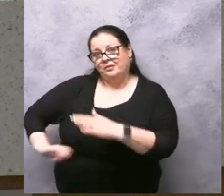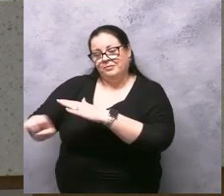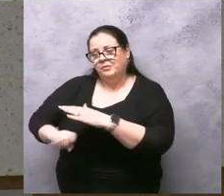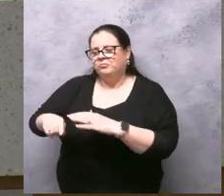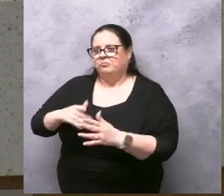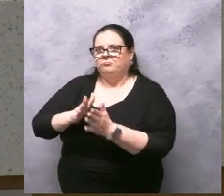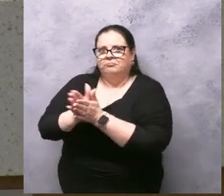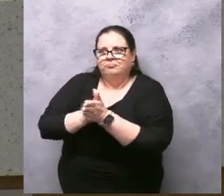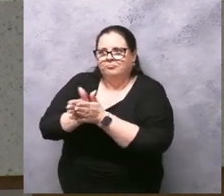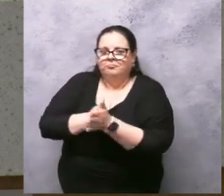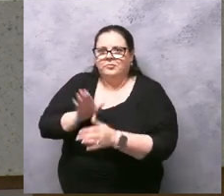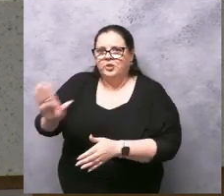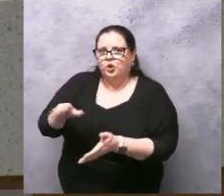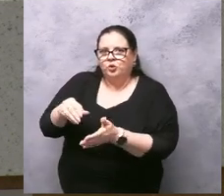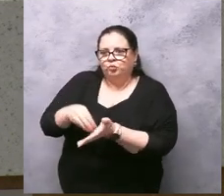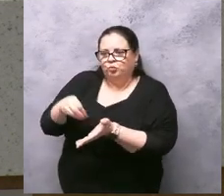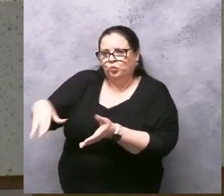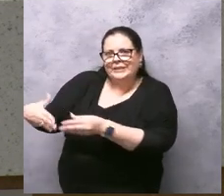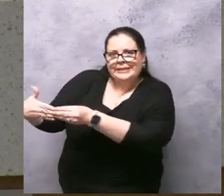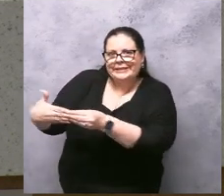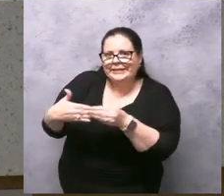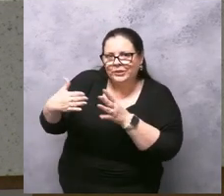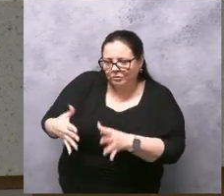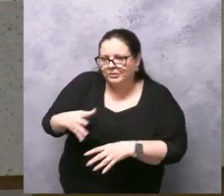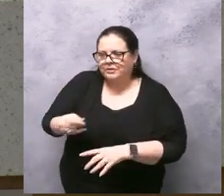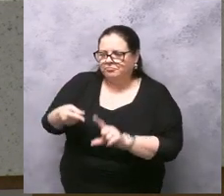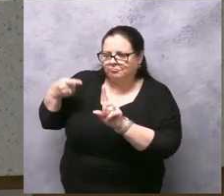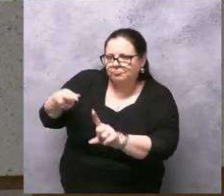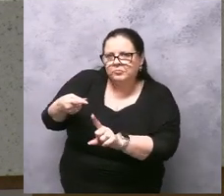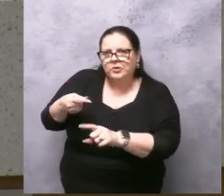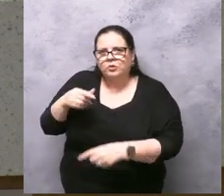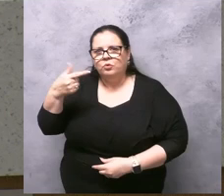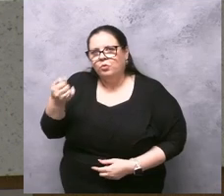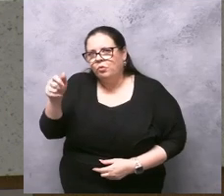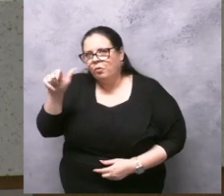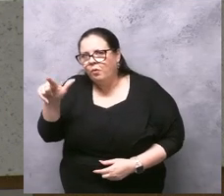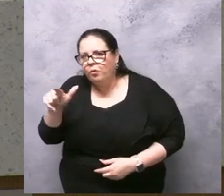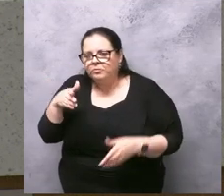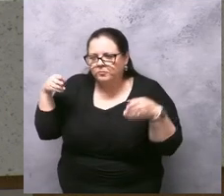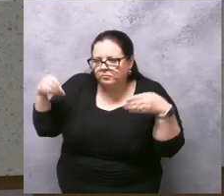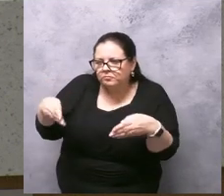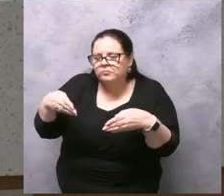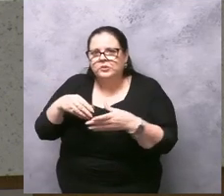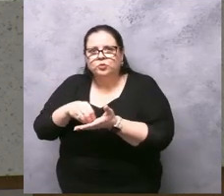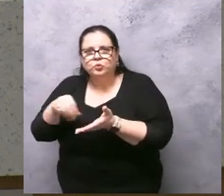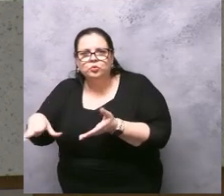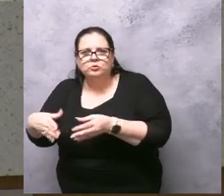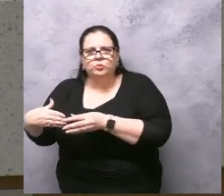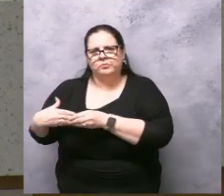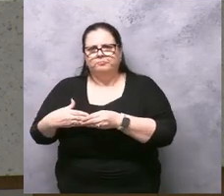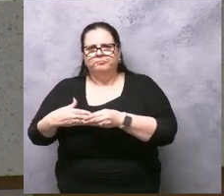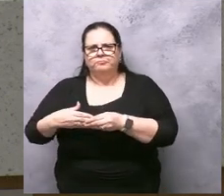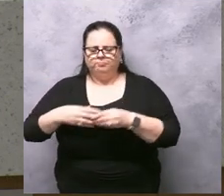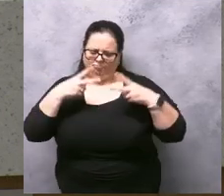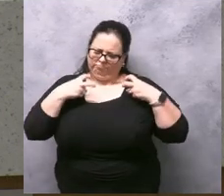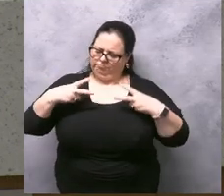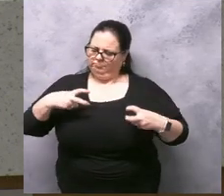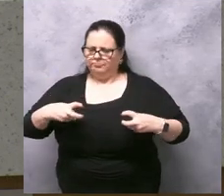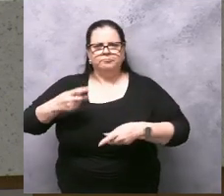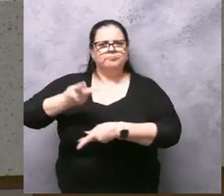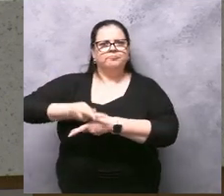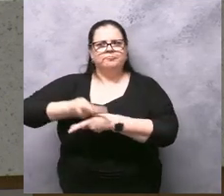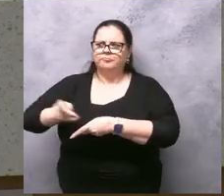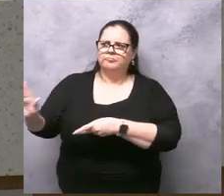student intentional focus on student progress and goals and making the goals clear for the kids themselves to engage in and to celebrate their own mastery, and